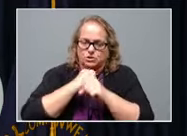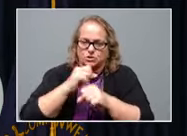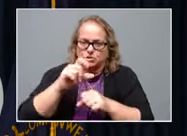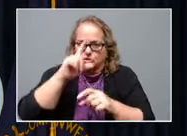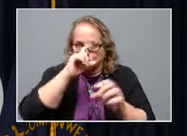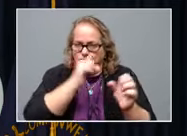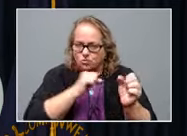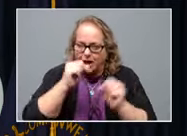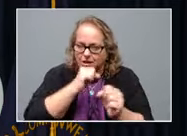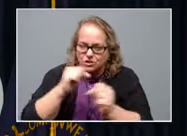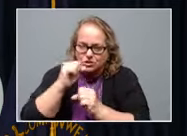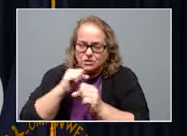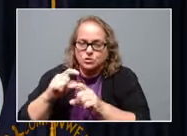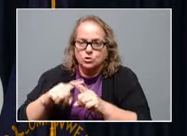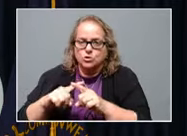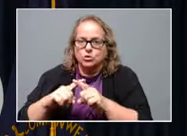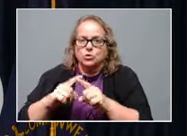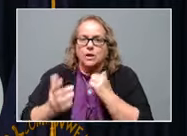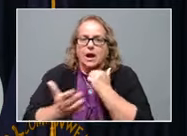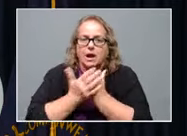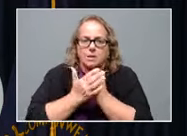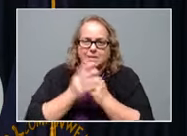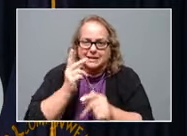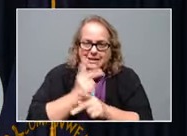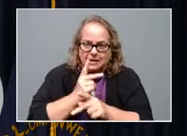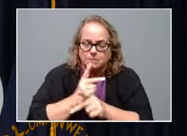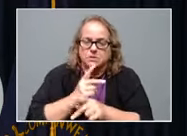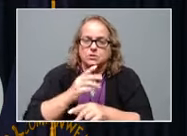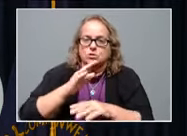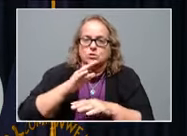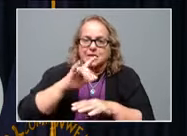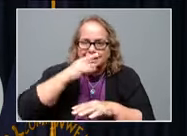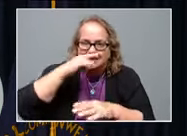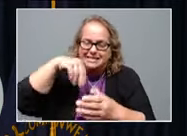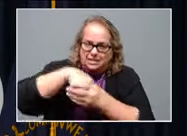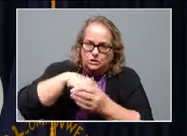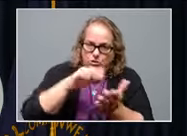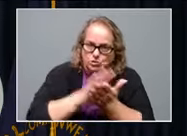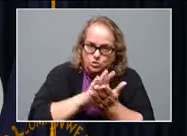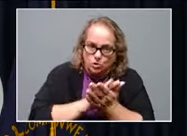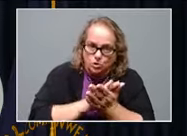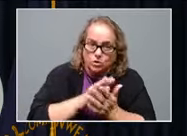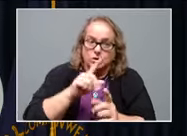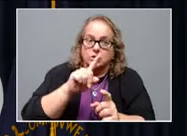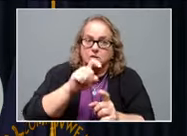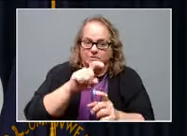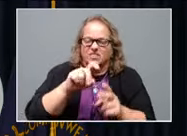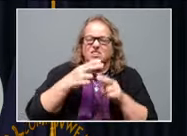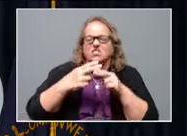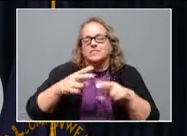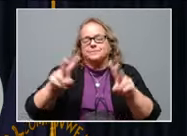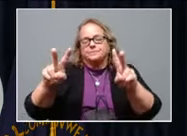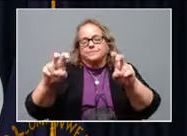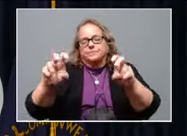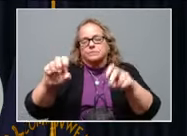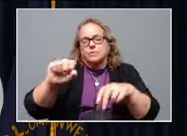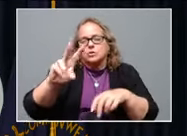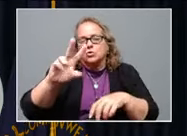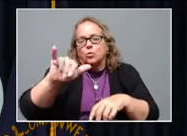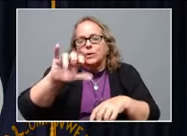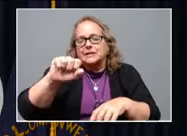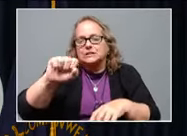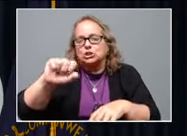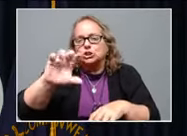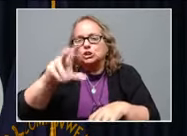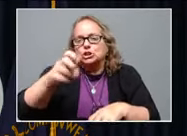and to help keep students physically present in their classrooms. This is the Swiss cheese model of our disease prevention. No single layer